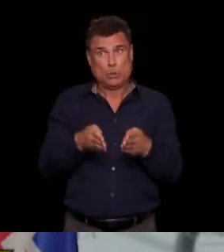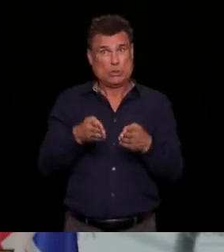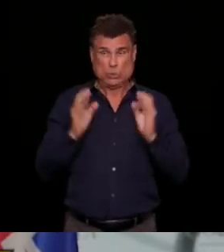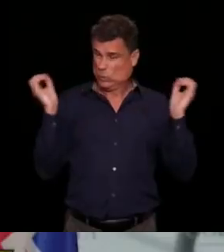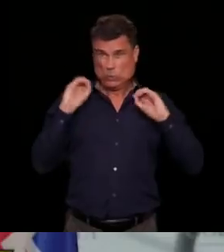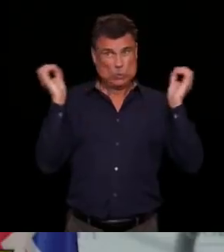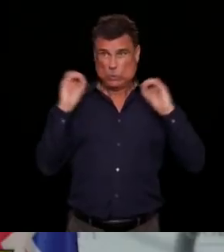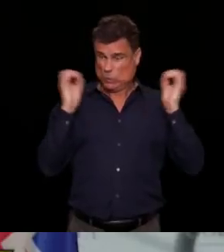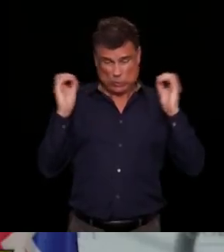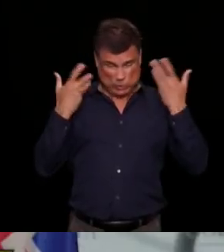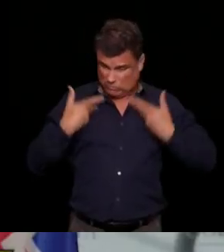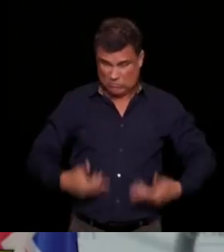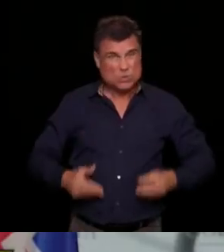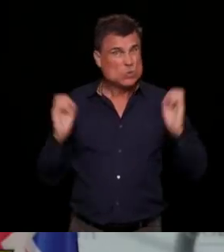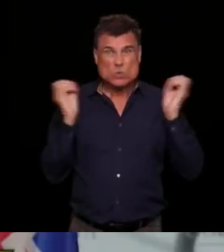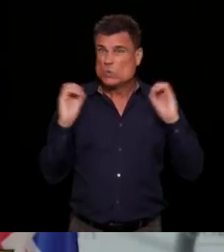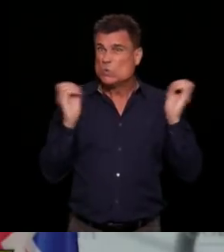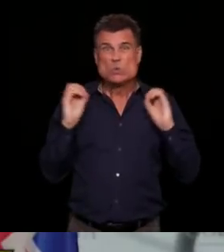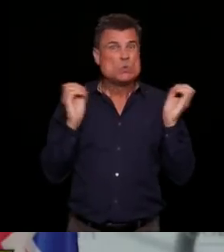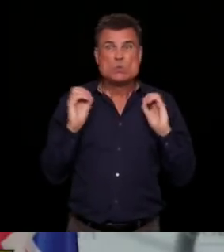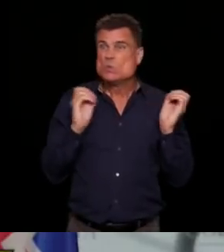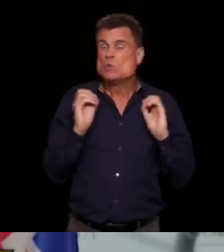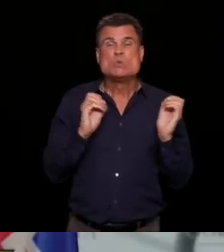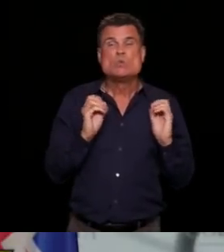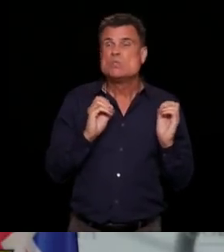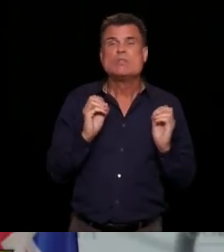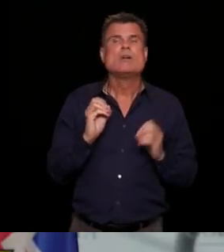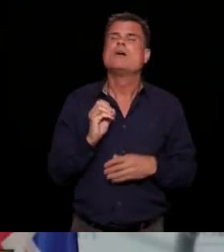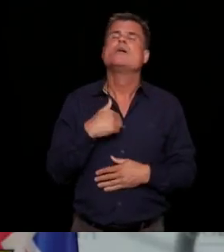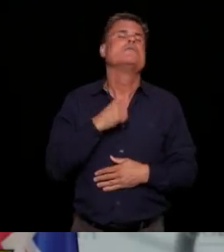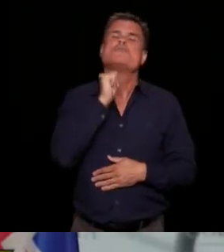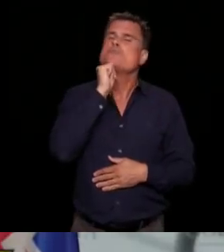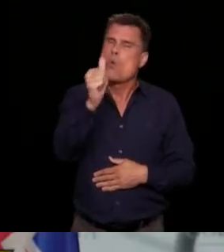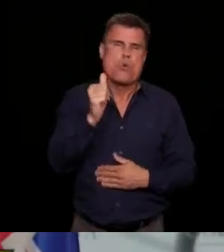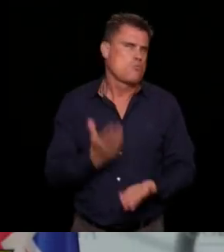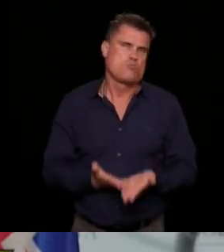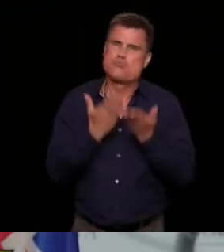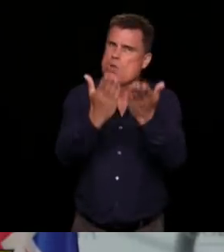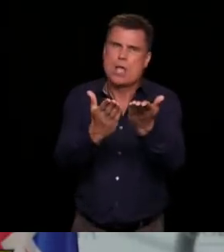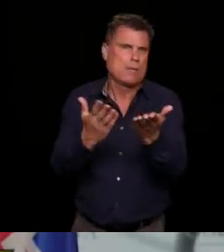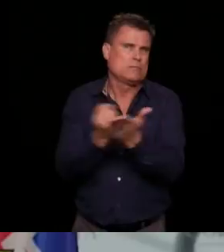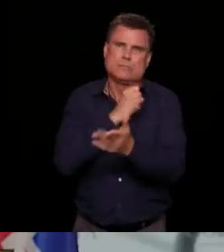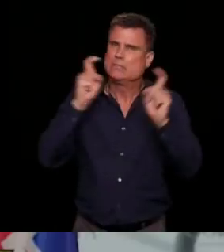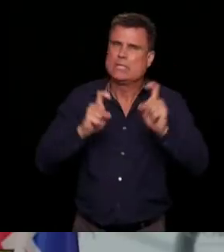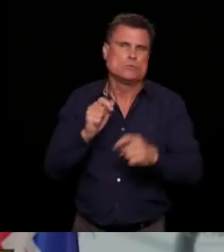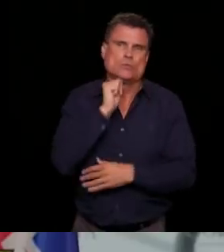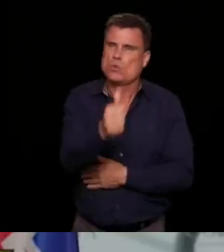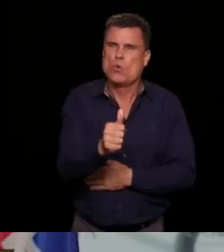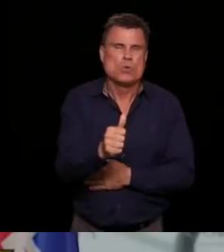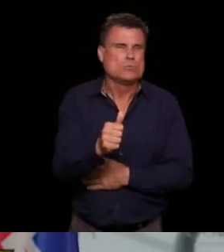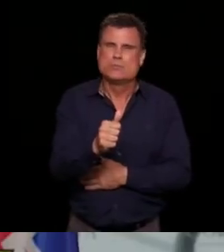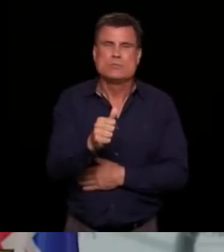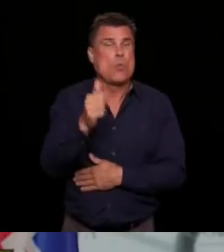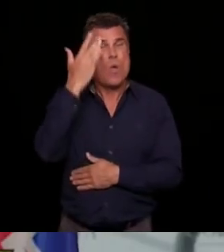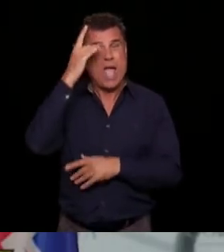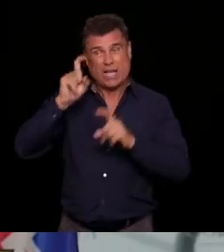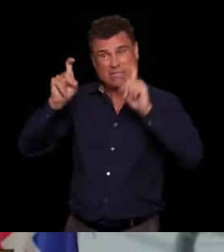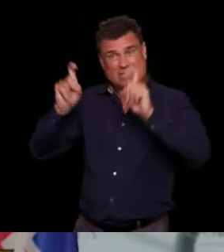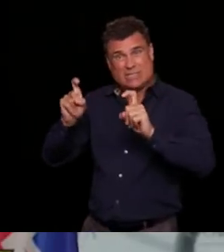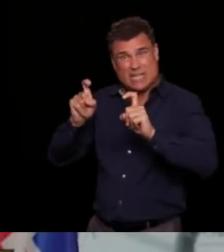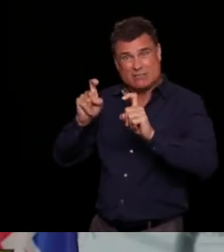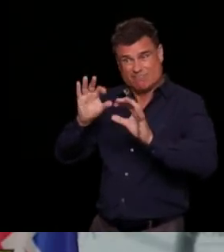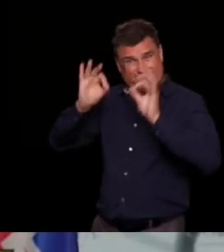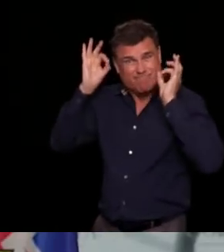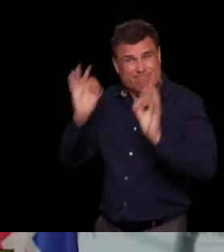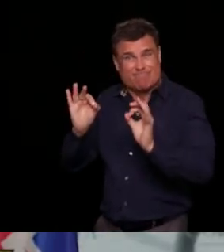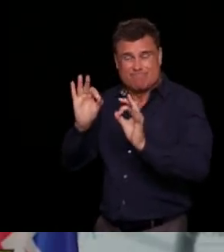COVID-19. The test itself does not perform well in that situation, and the results are generally not going to